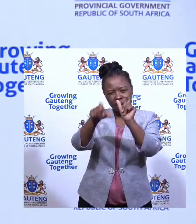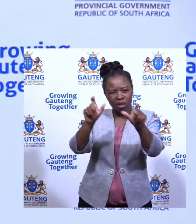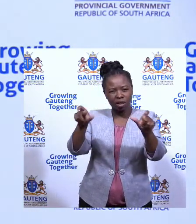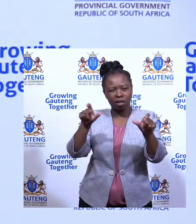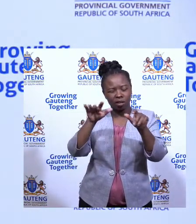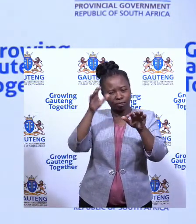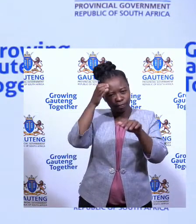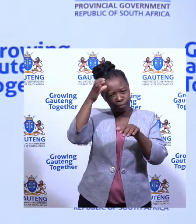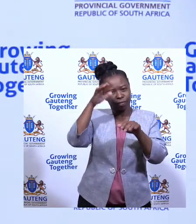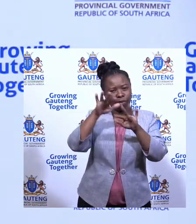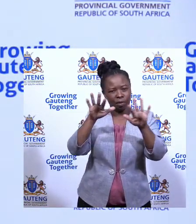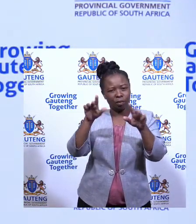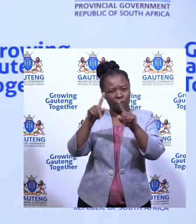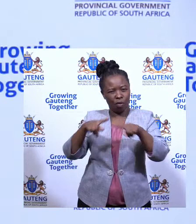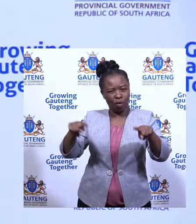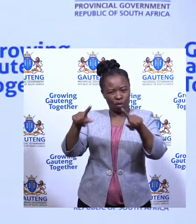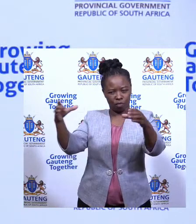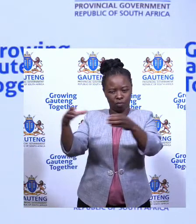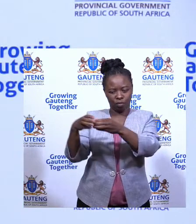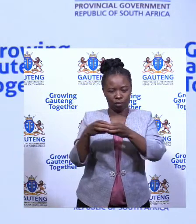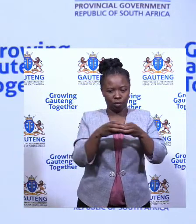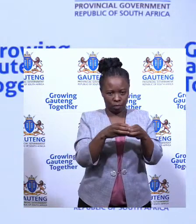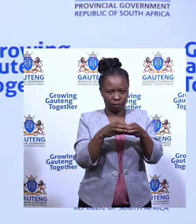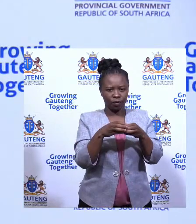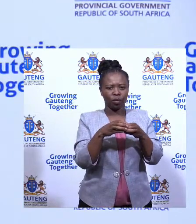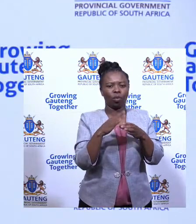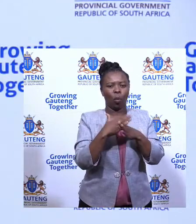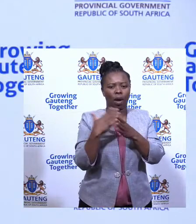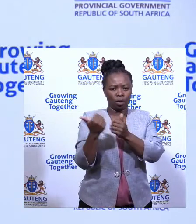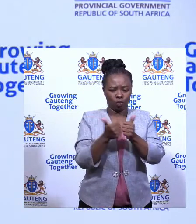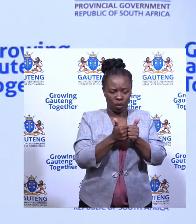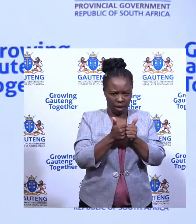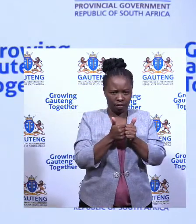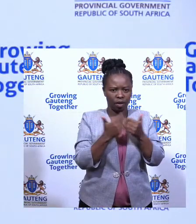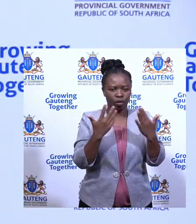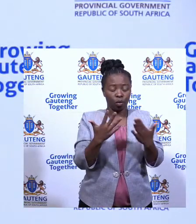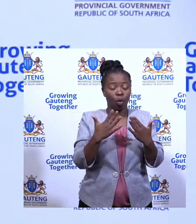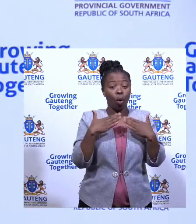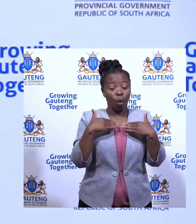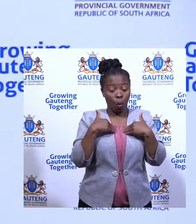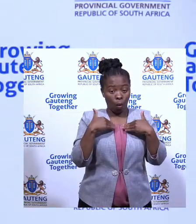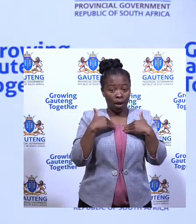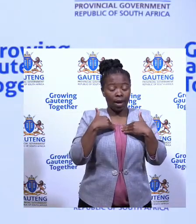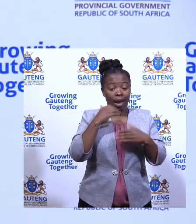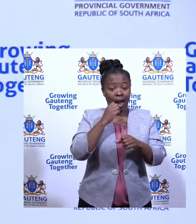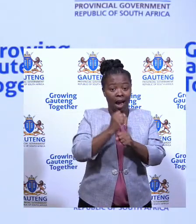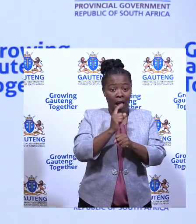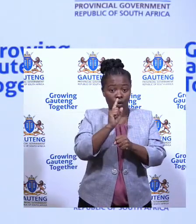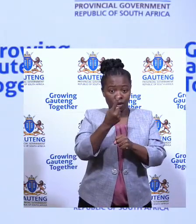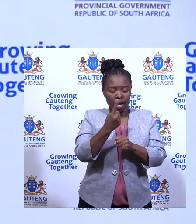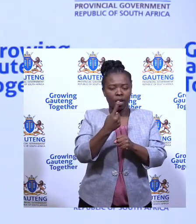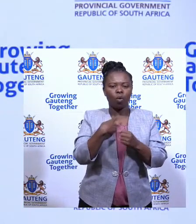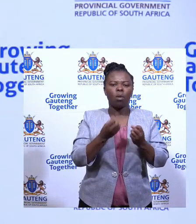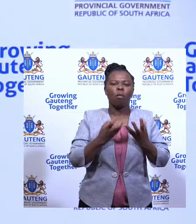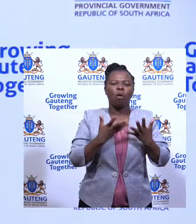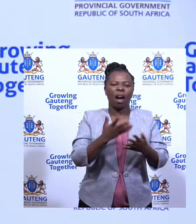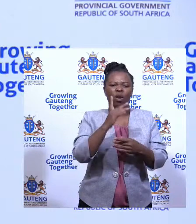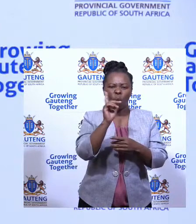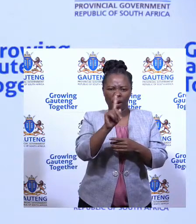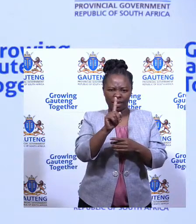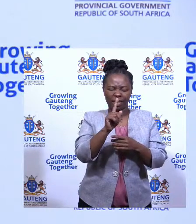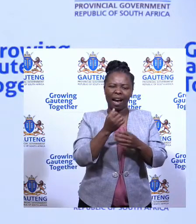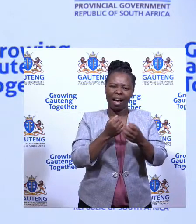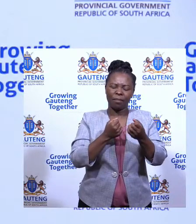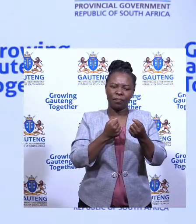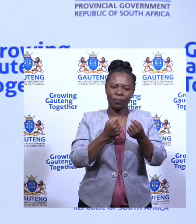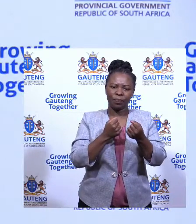on. With Gauteng, we provide specific assistance with